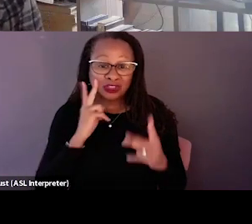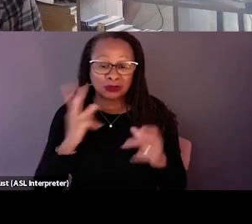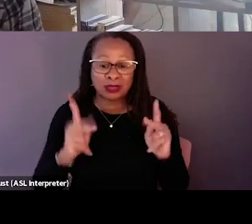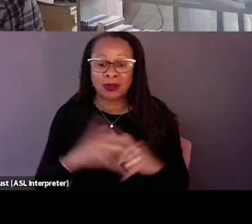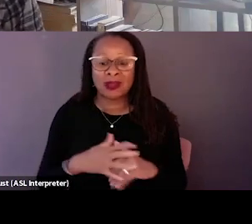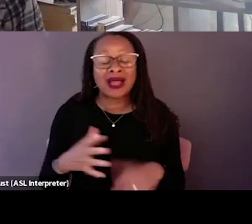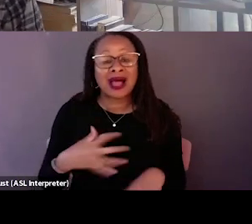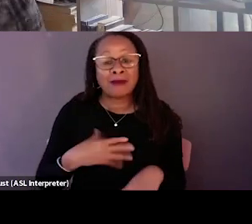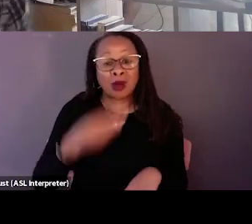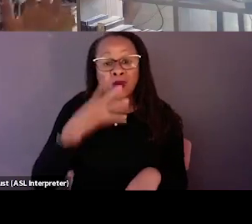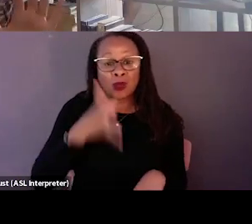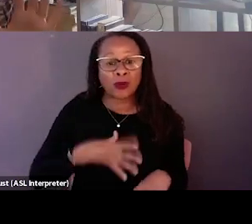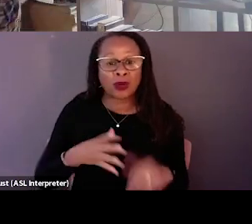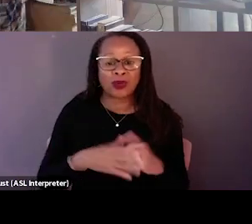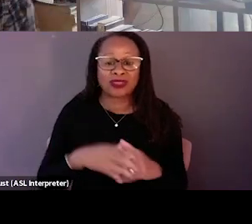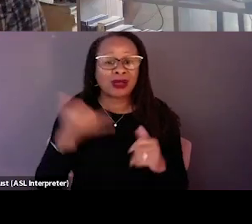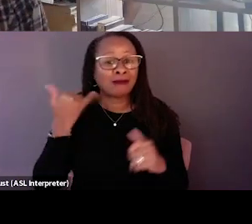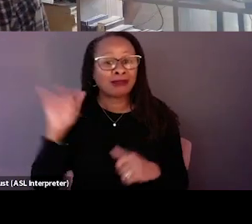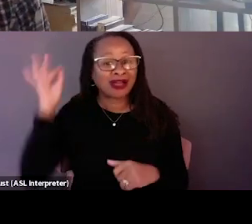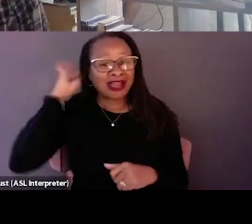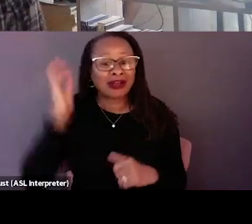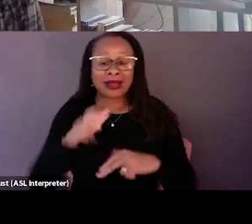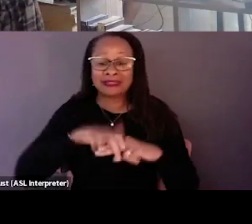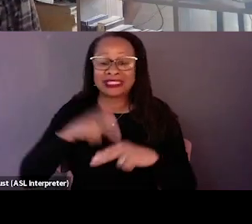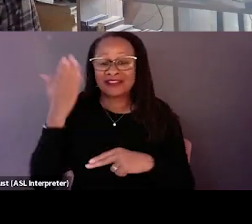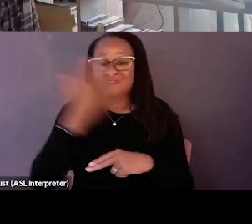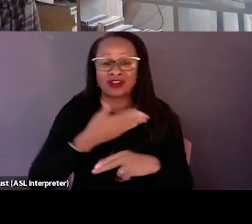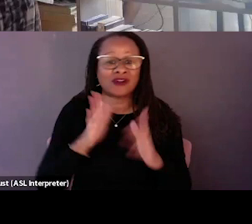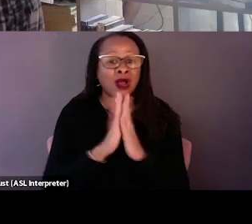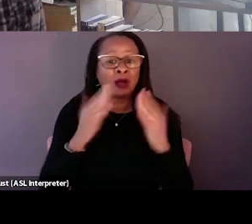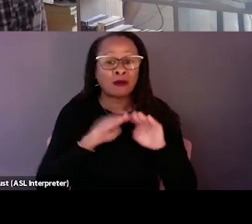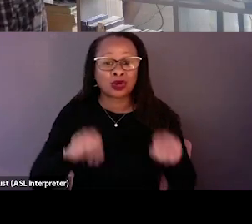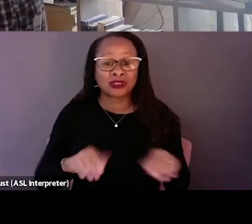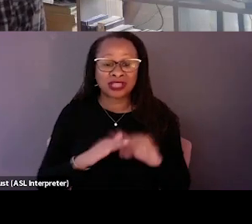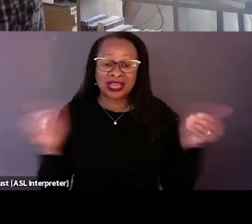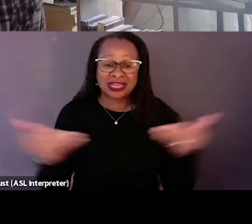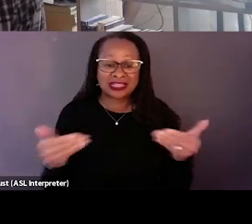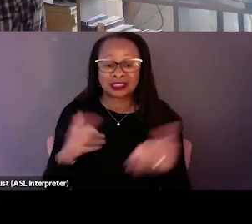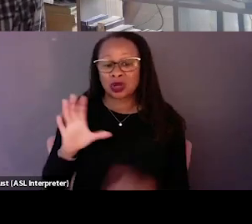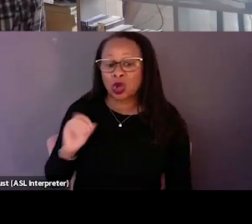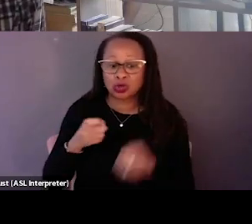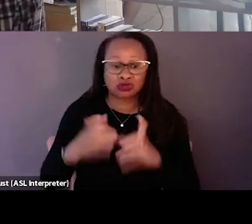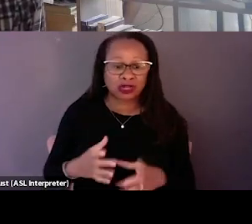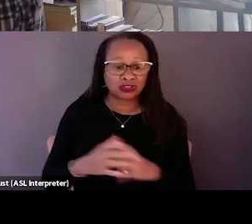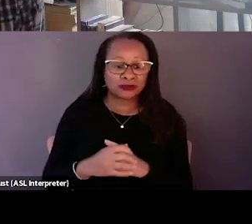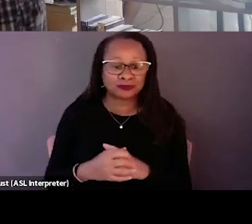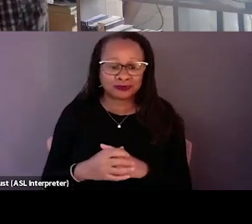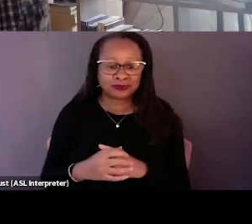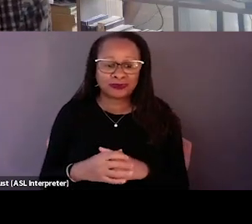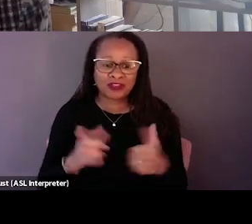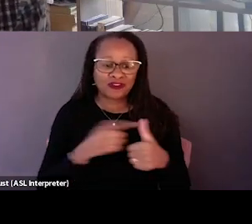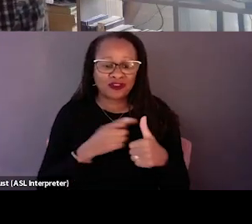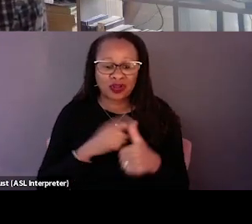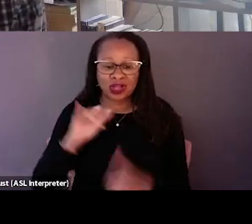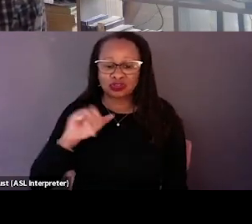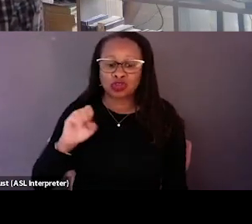I'm sitting behind a large bookcase. And I want to introduce our co-directors, first